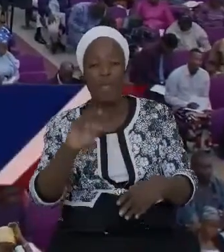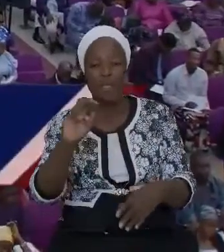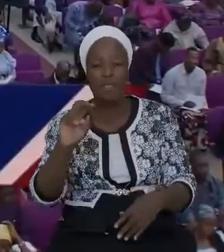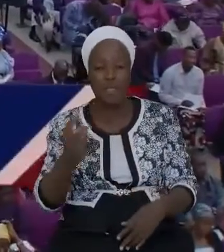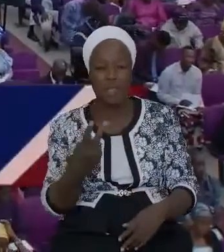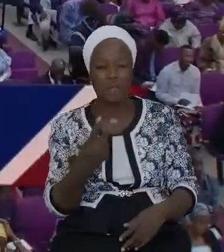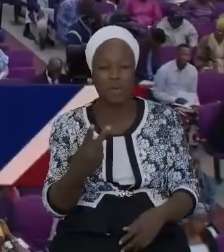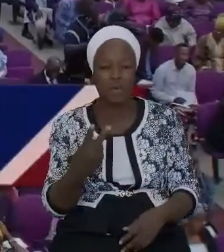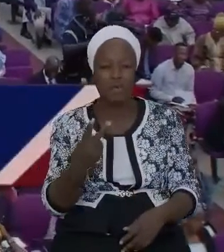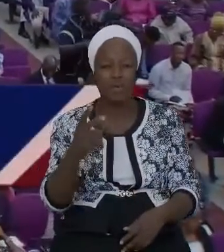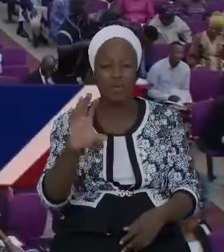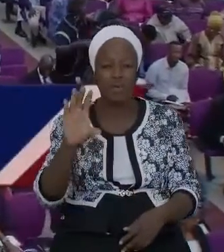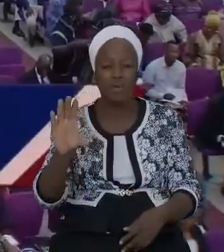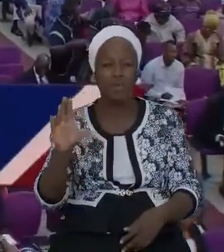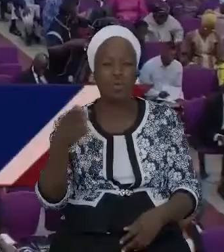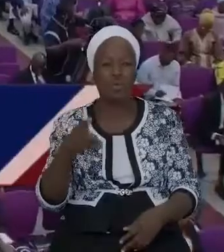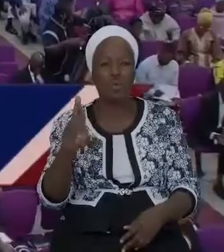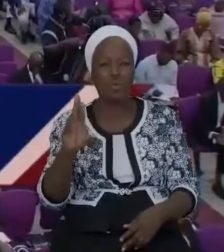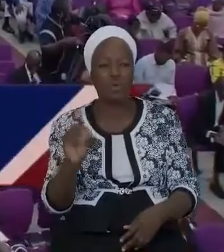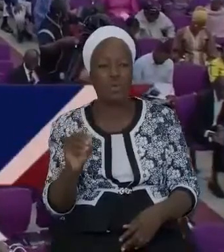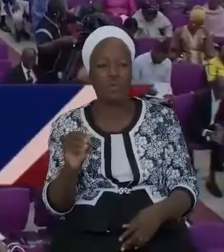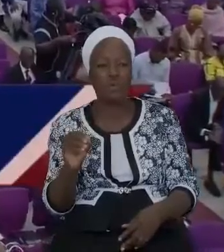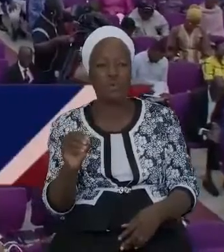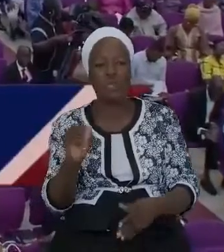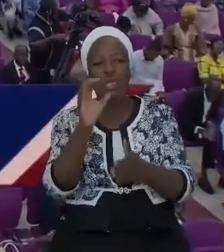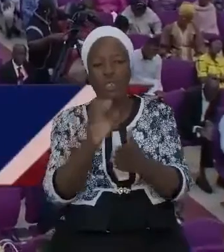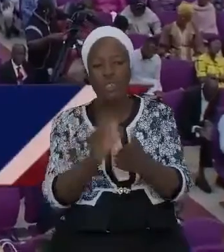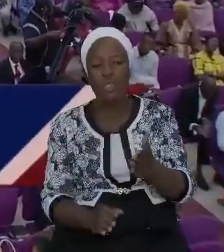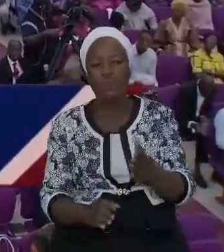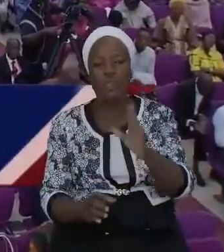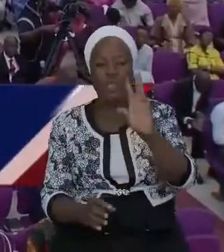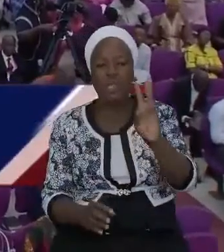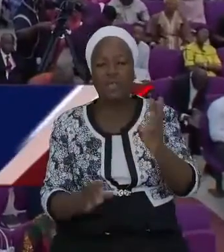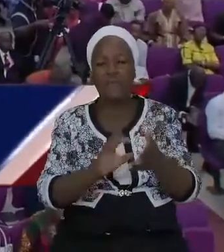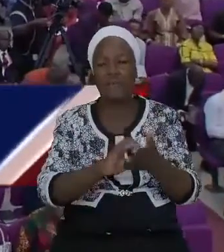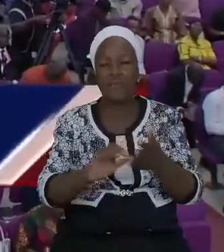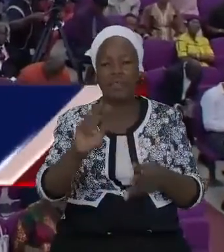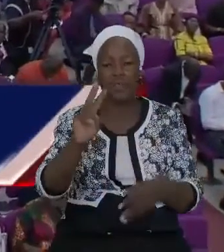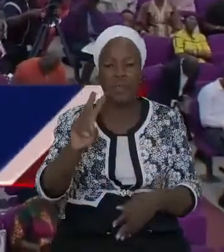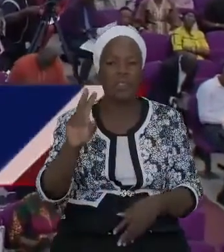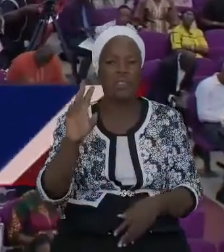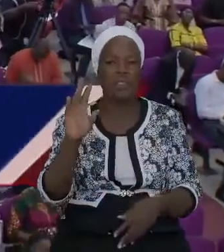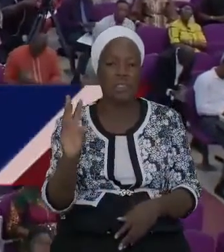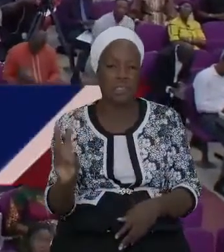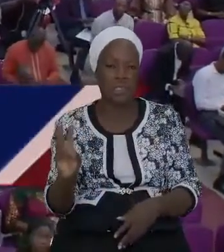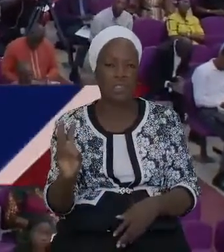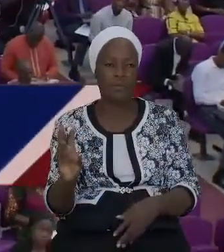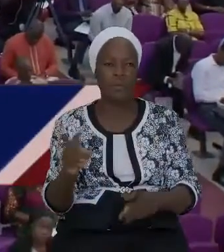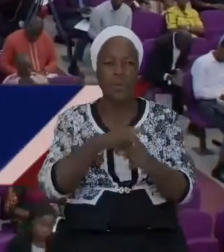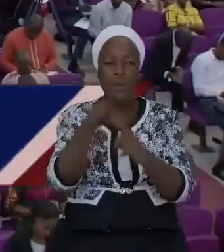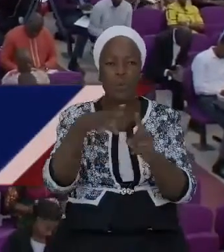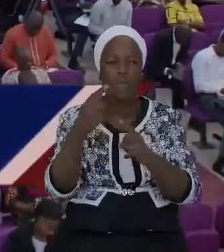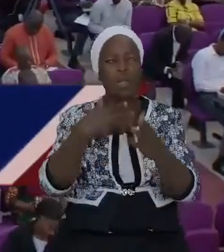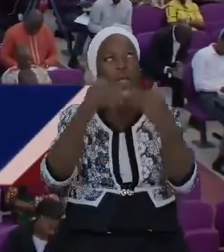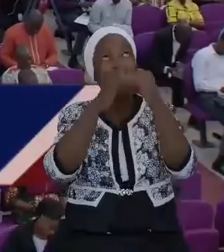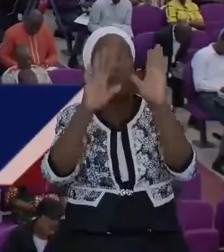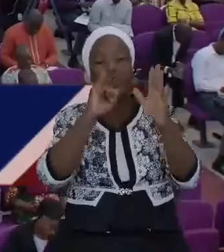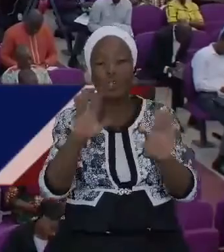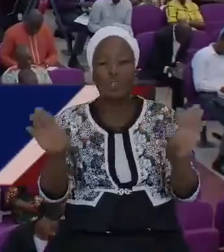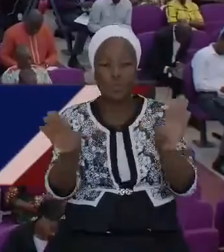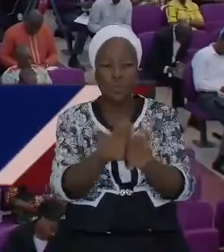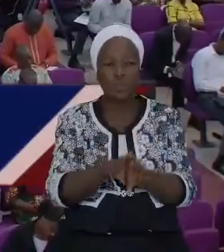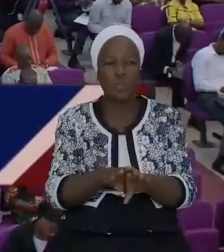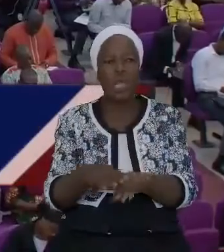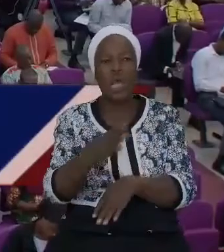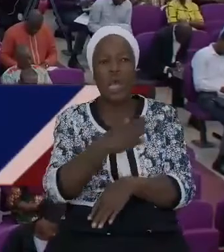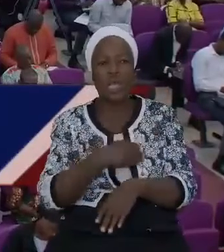from verse 26. 2 Chronicles chapter 6, verse 26, when the heaven is shut up and